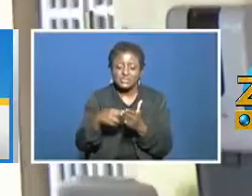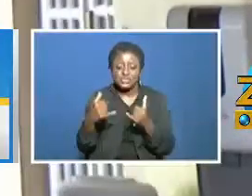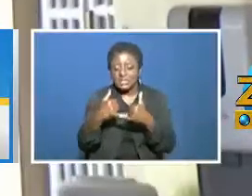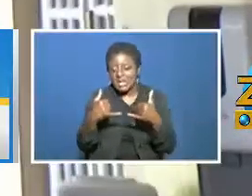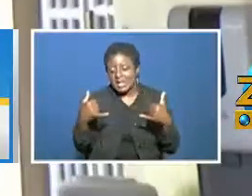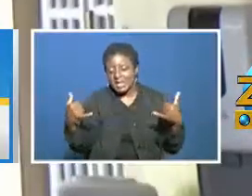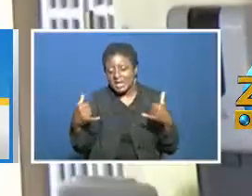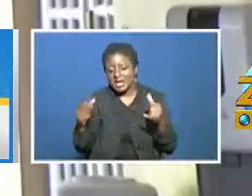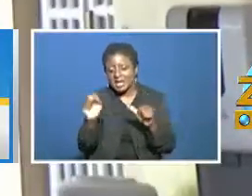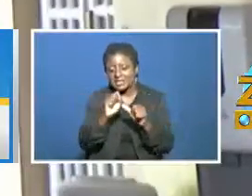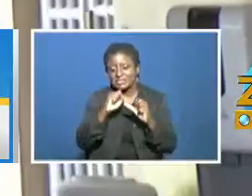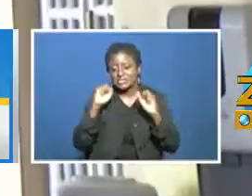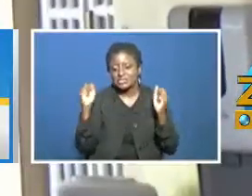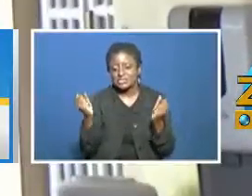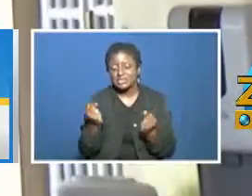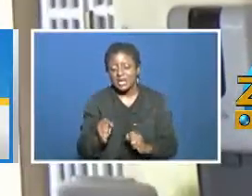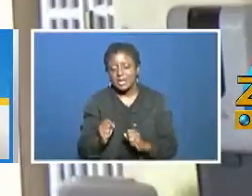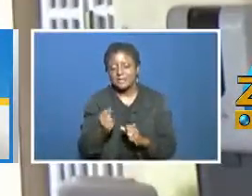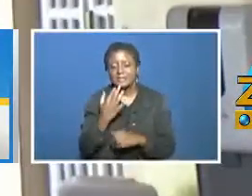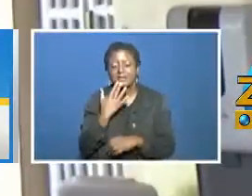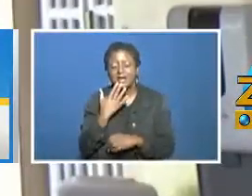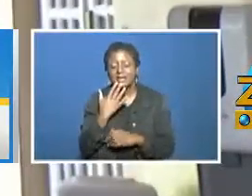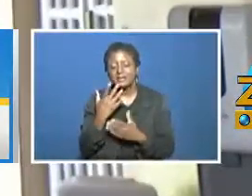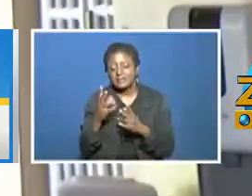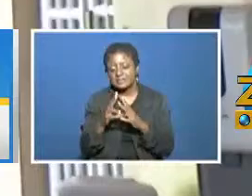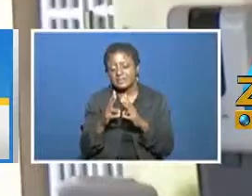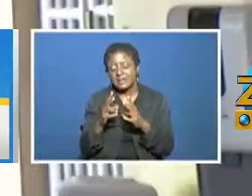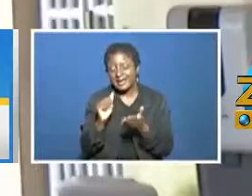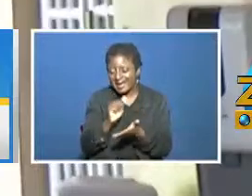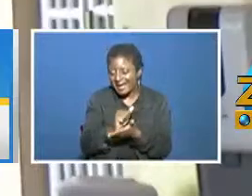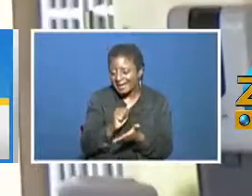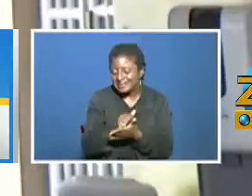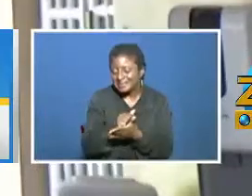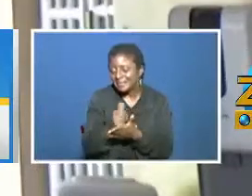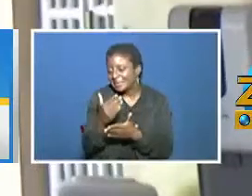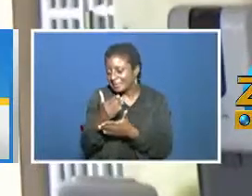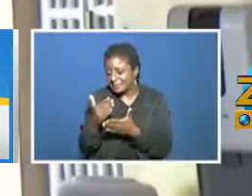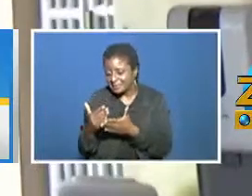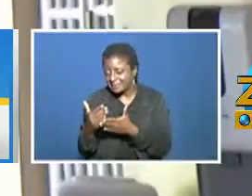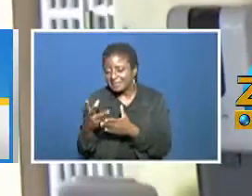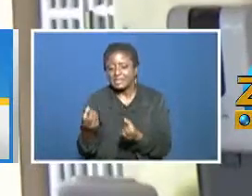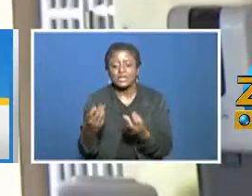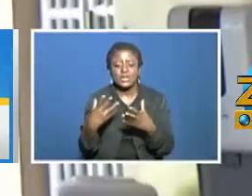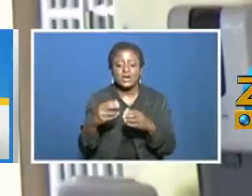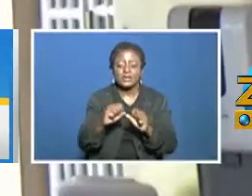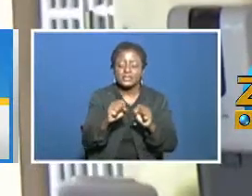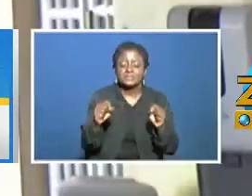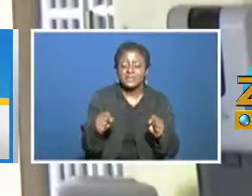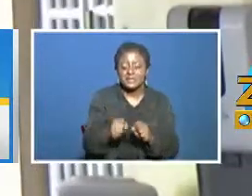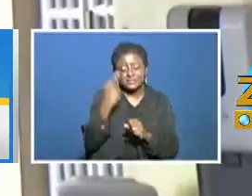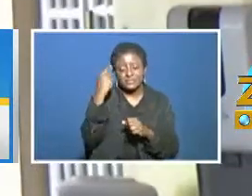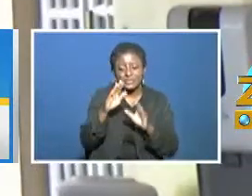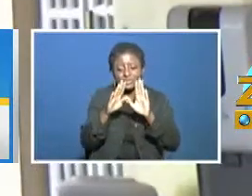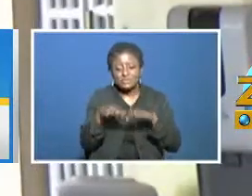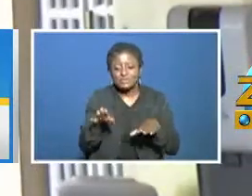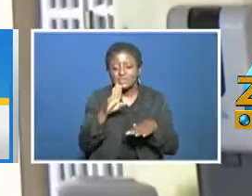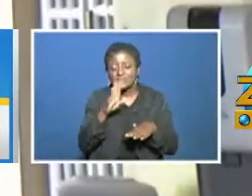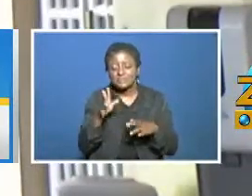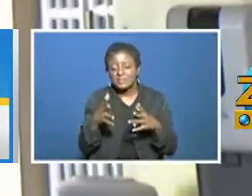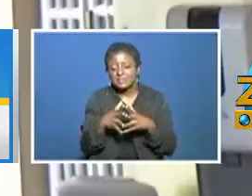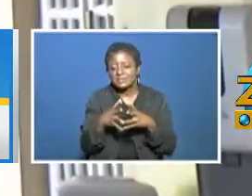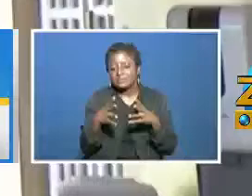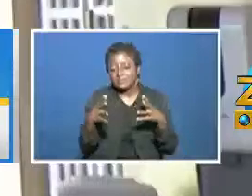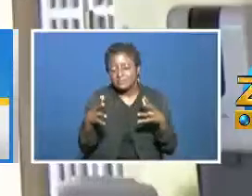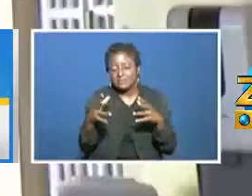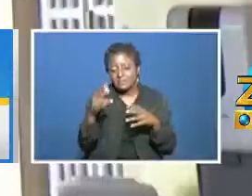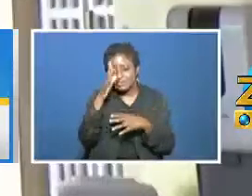color, all of those things. So there's a very academic side to it, and there's also a lot of space for the children to be incredibly creative and to